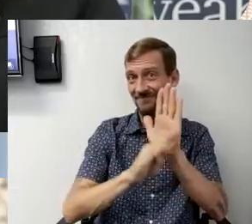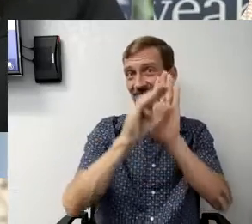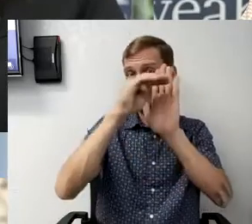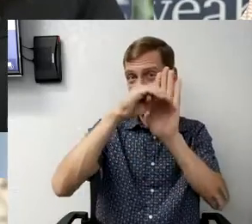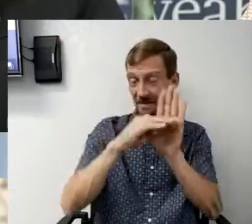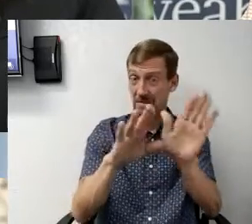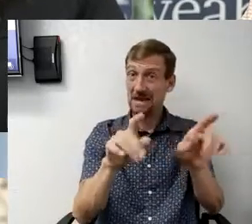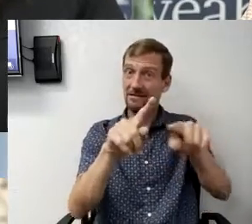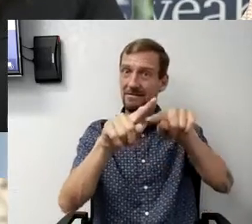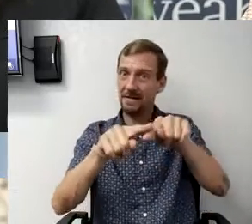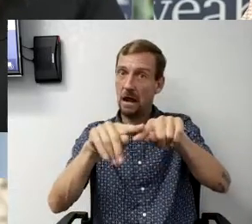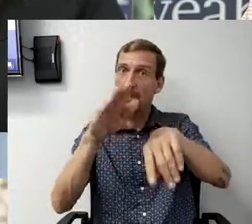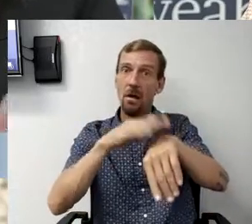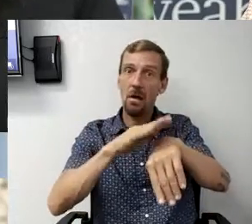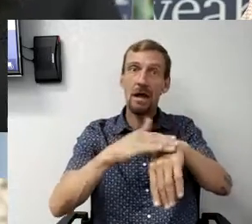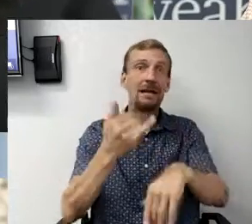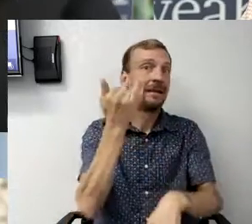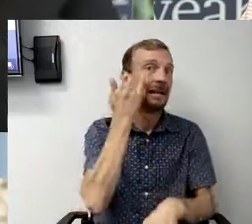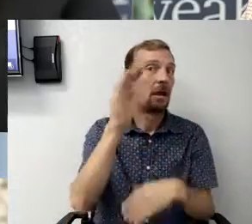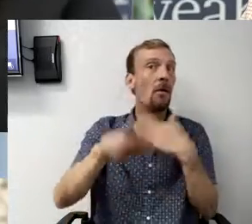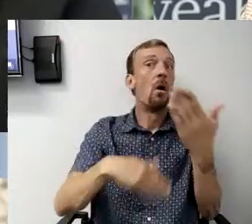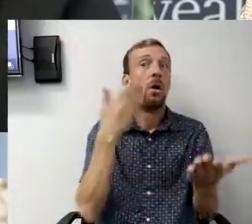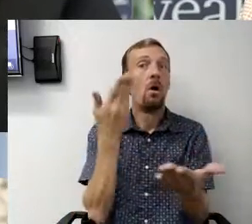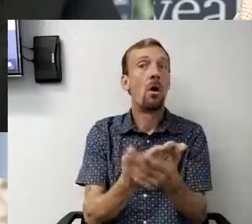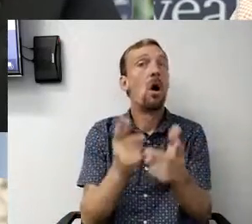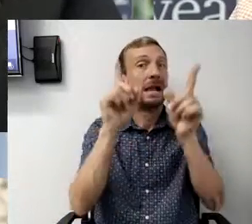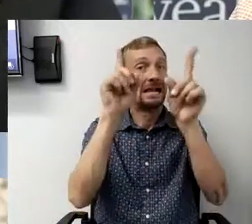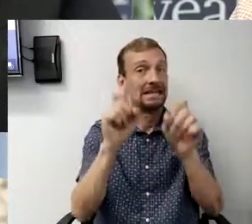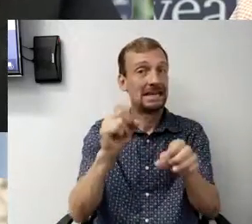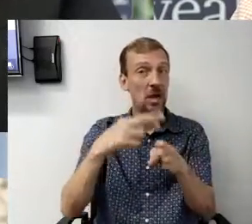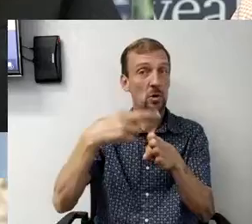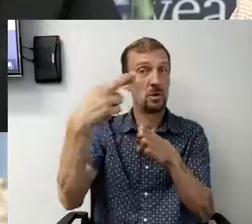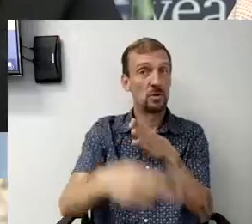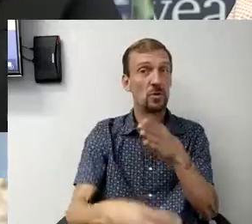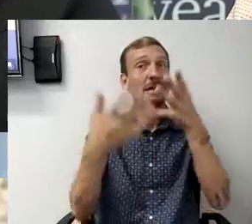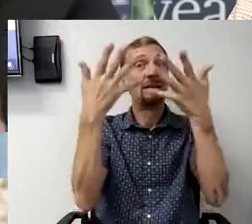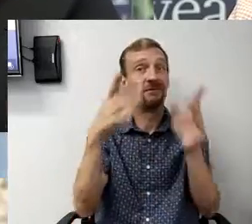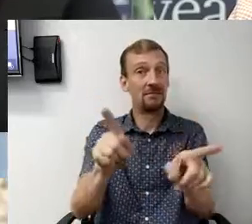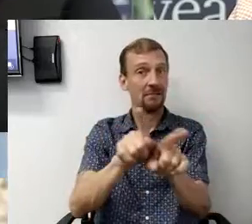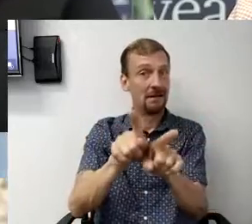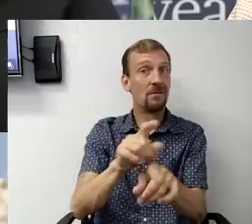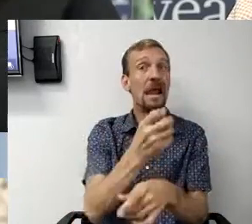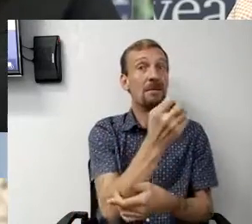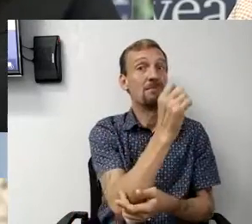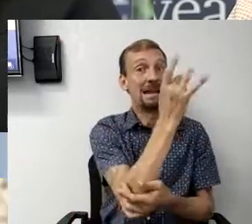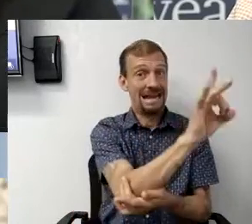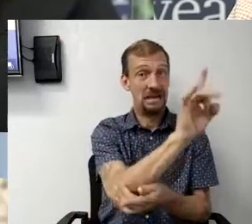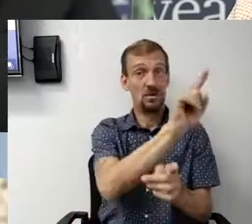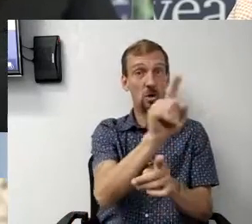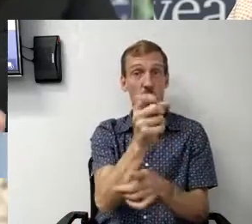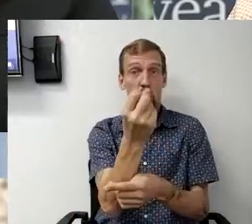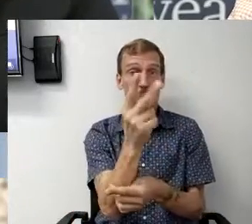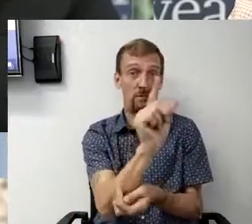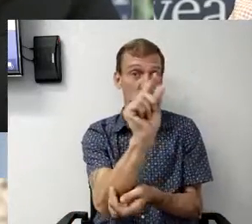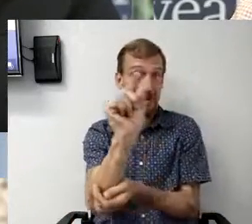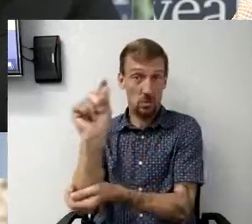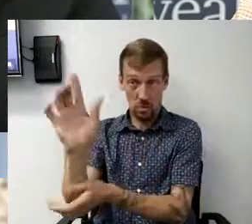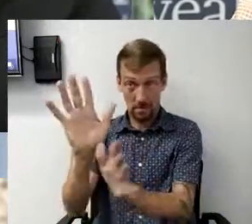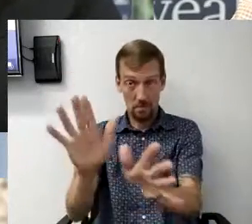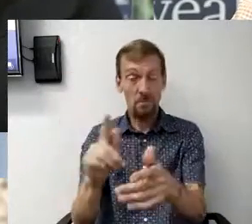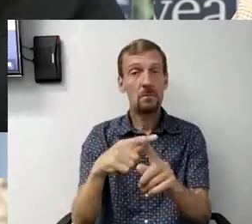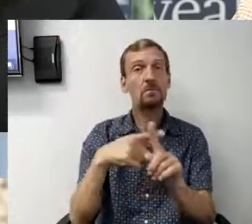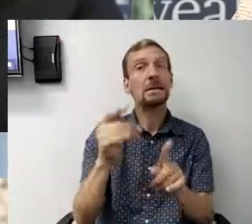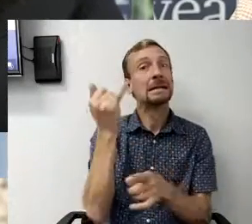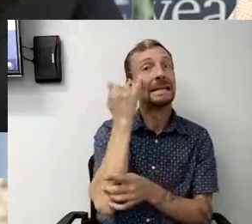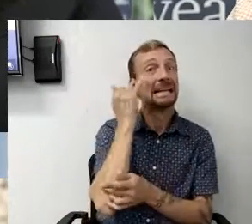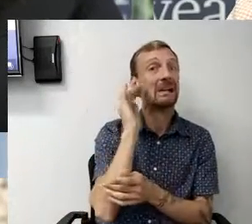of the that they had all the test results were in as of 8/12. And as they get more confirmed test results, they then continue to update